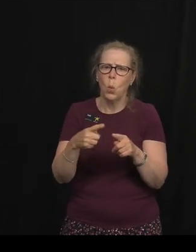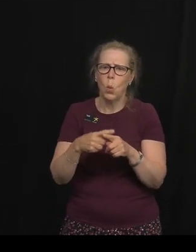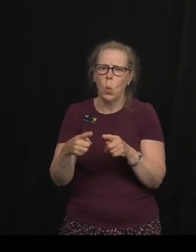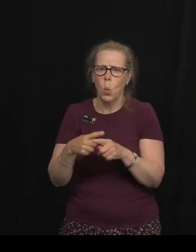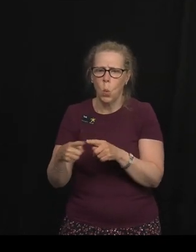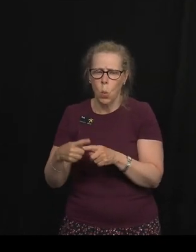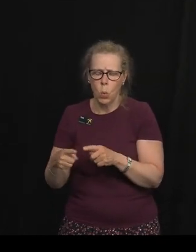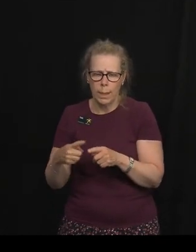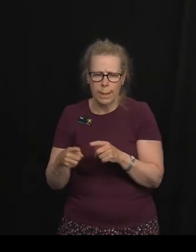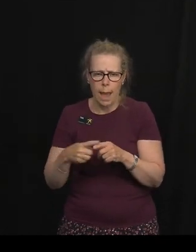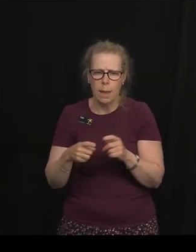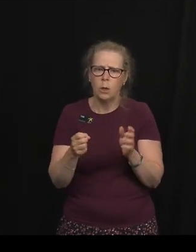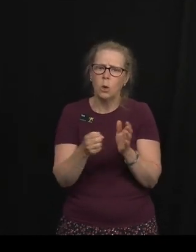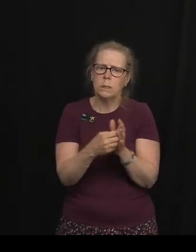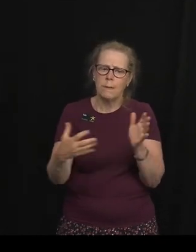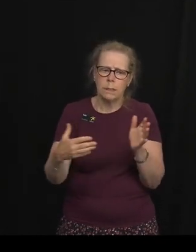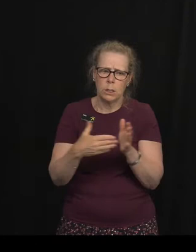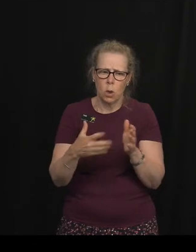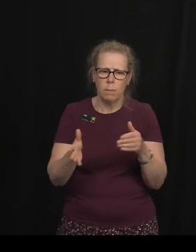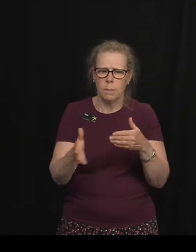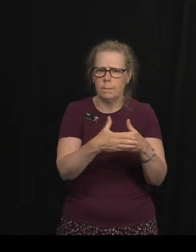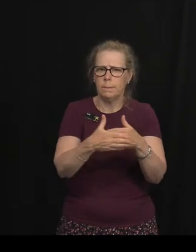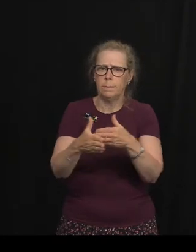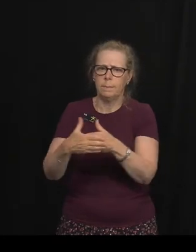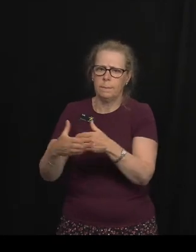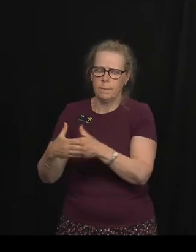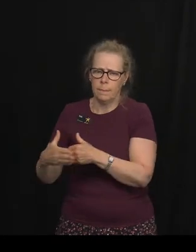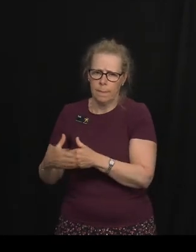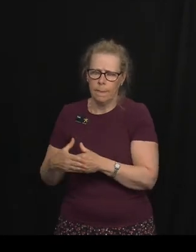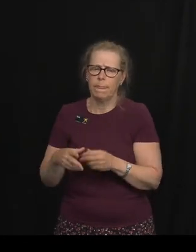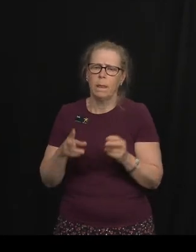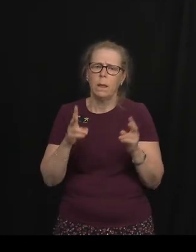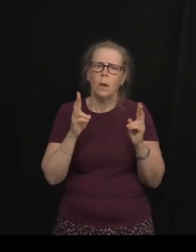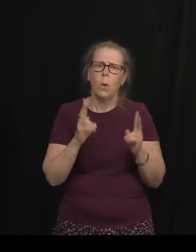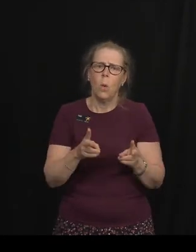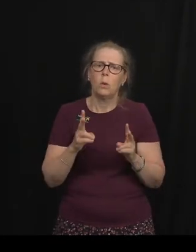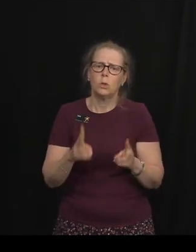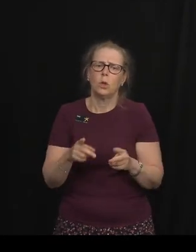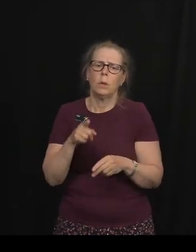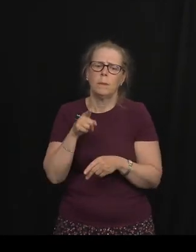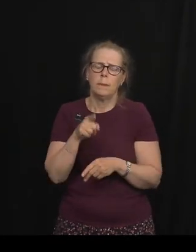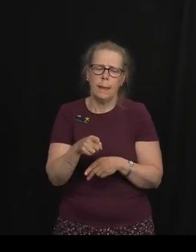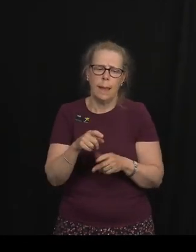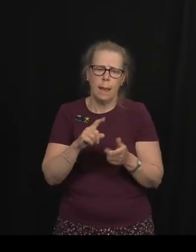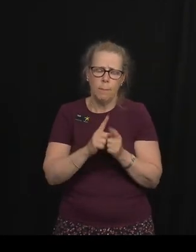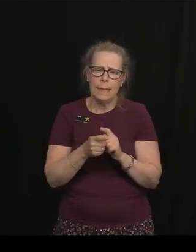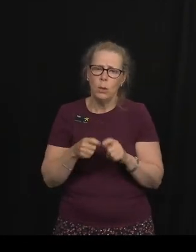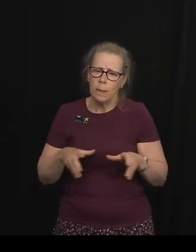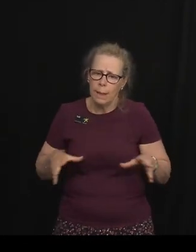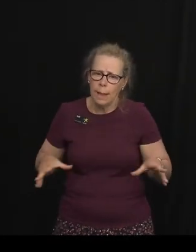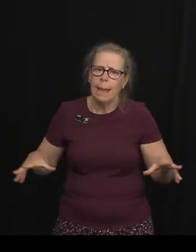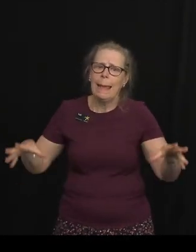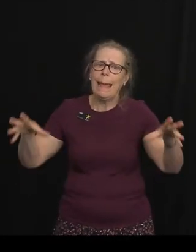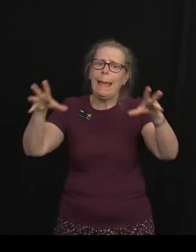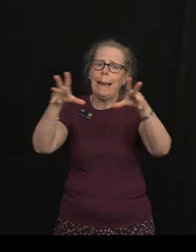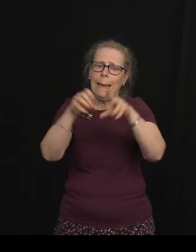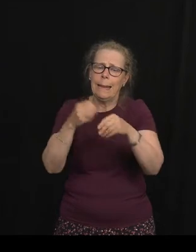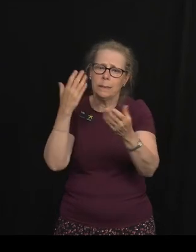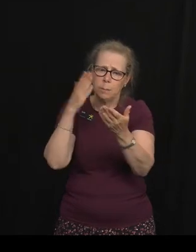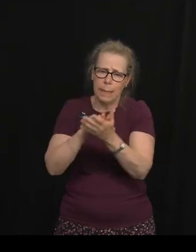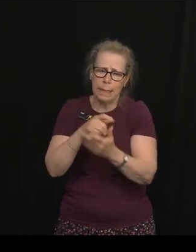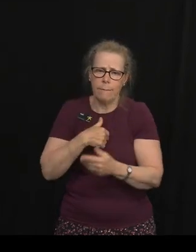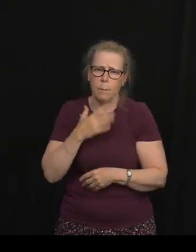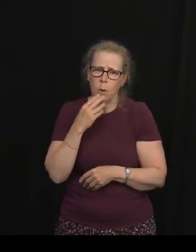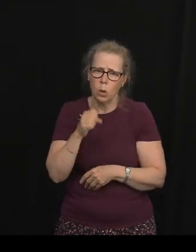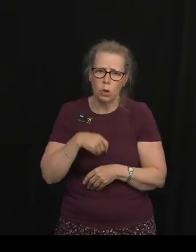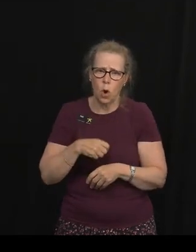30 years. So that is also something that, of course, gets into the total picture when we talk about these things. That when